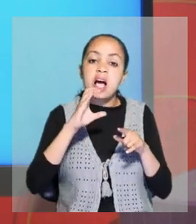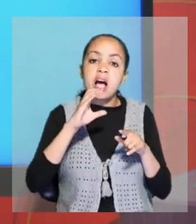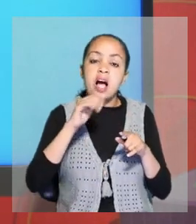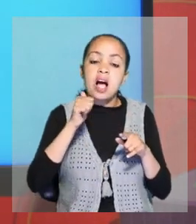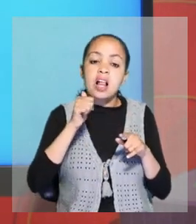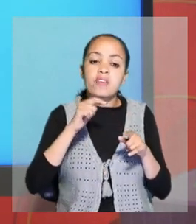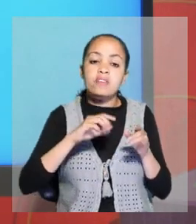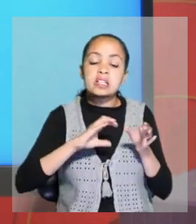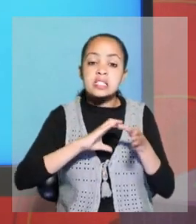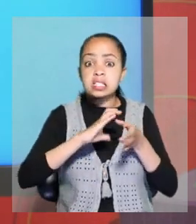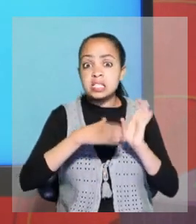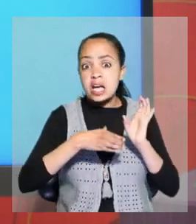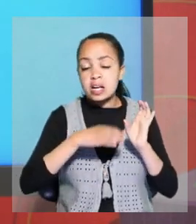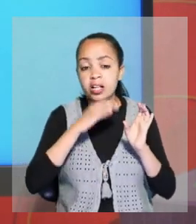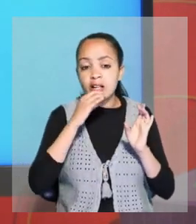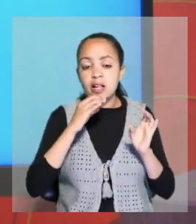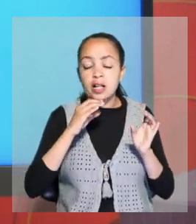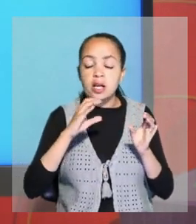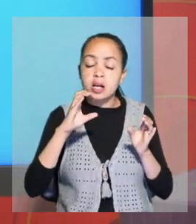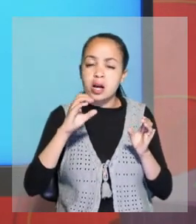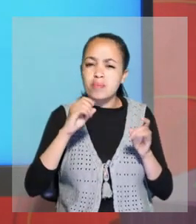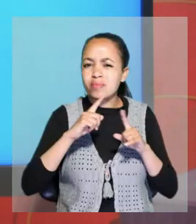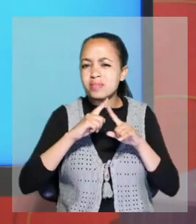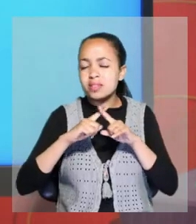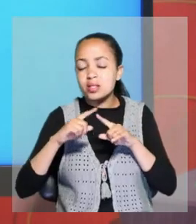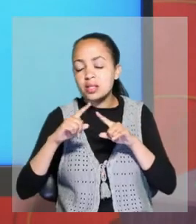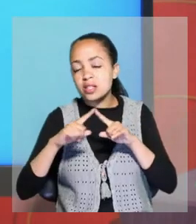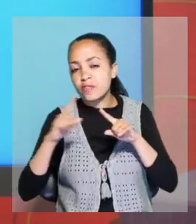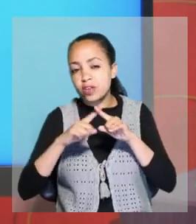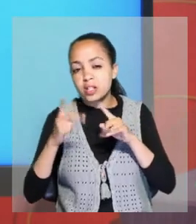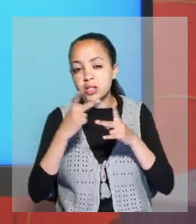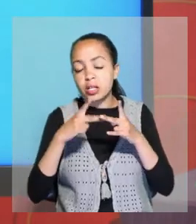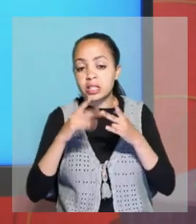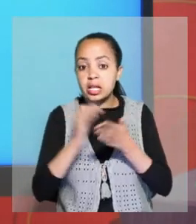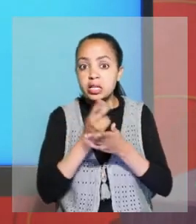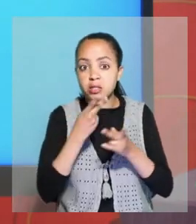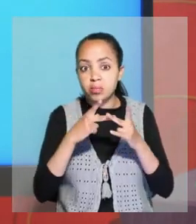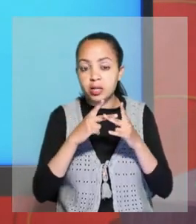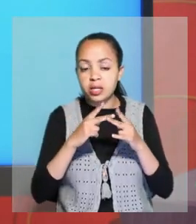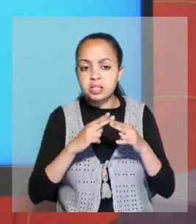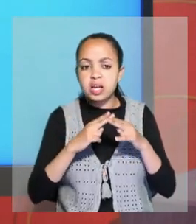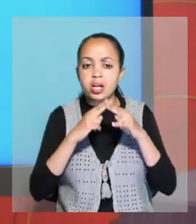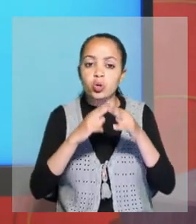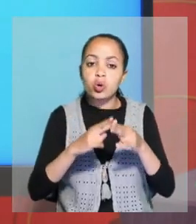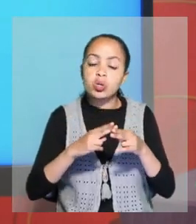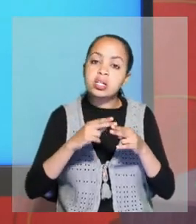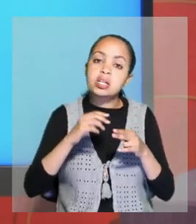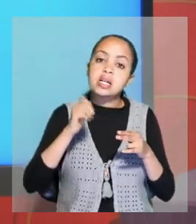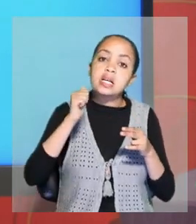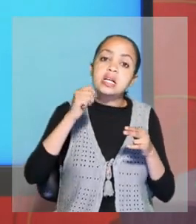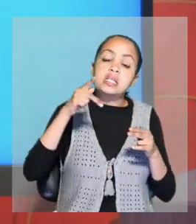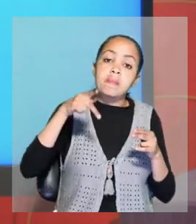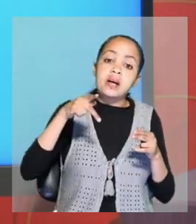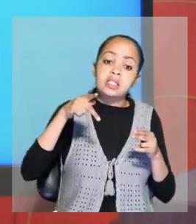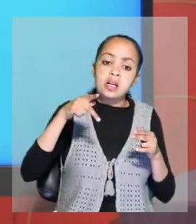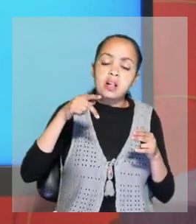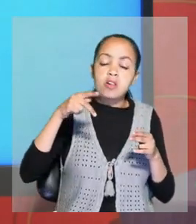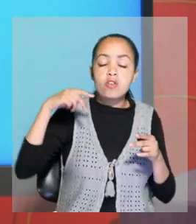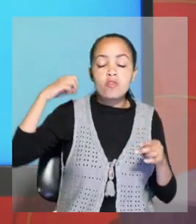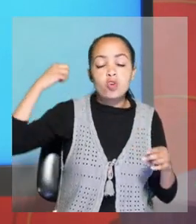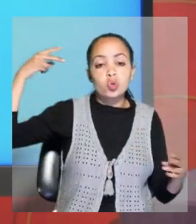the carbon fixation takes place in different cells. They are said to be spatial separation of photosynthesis